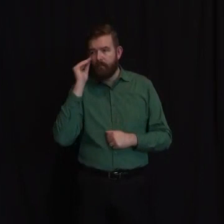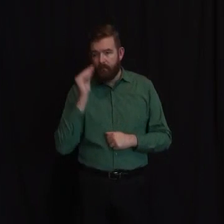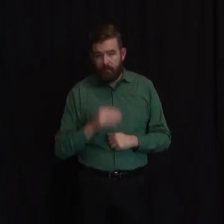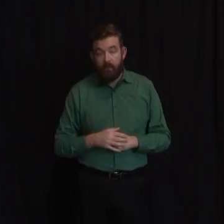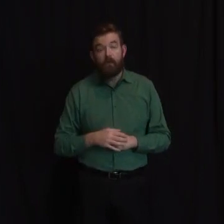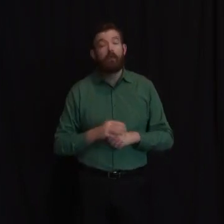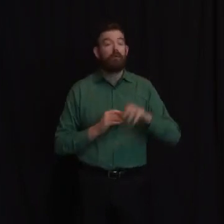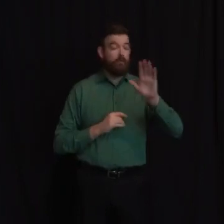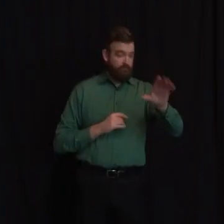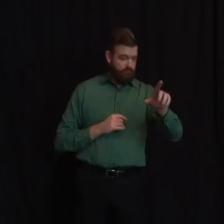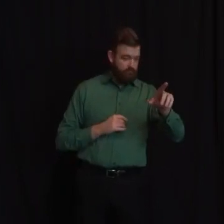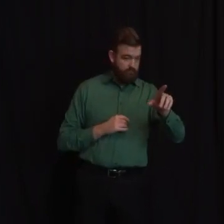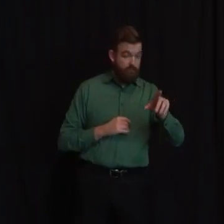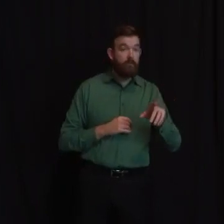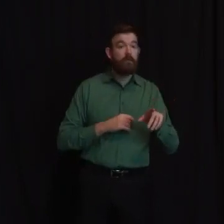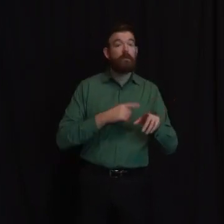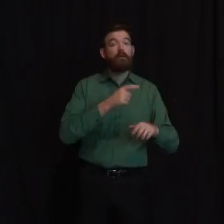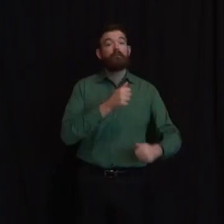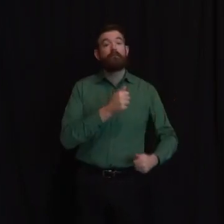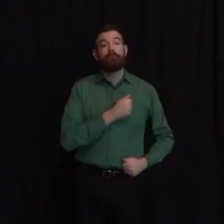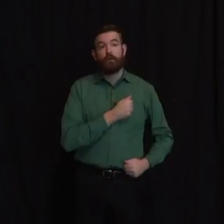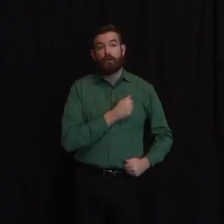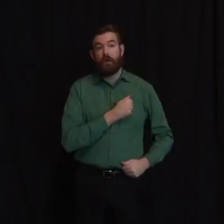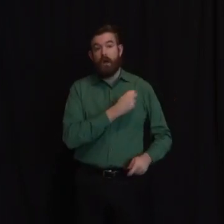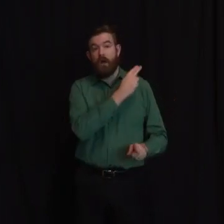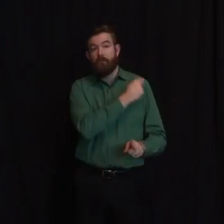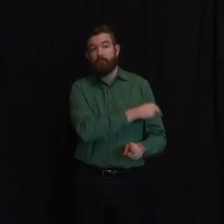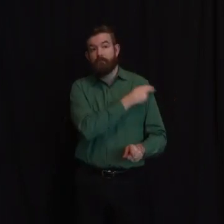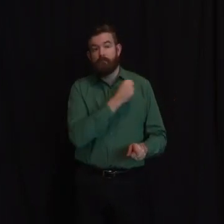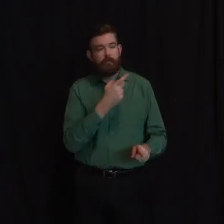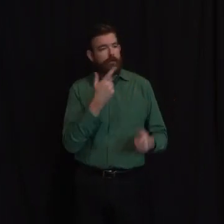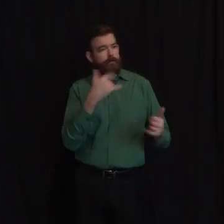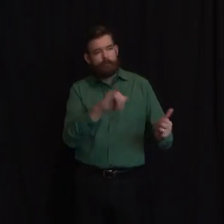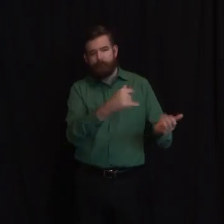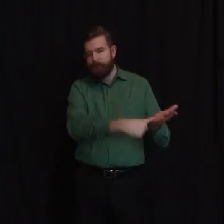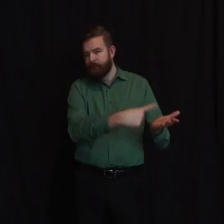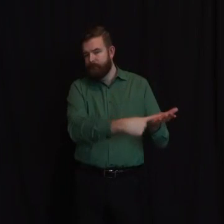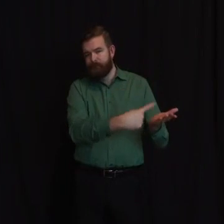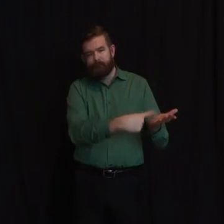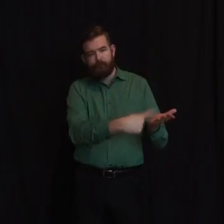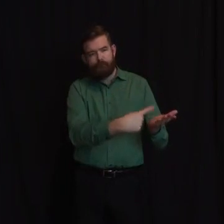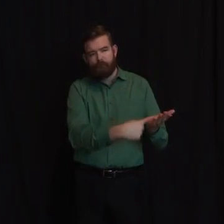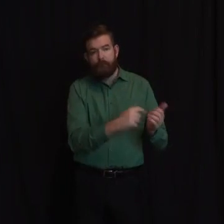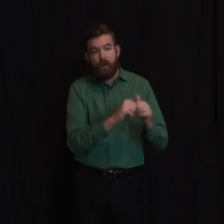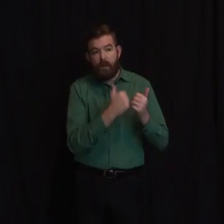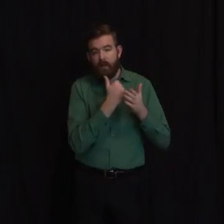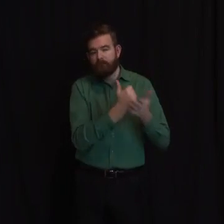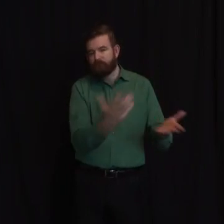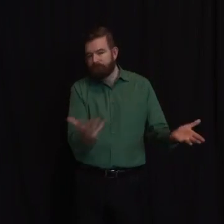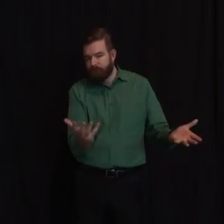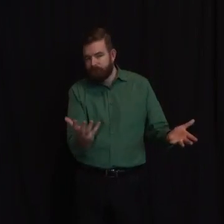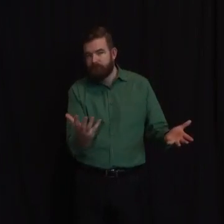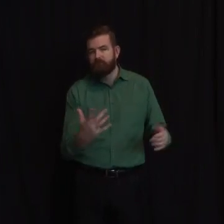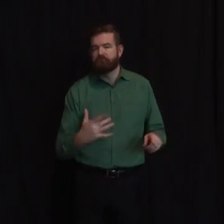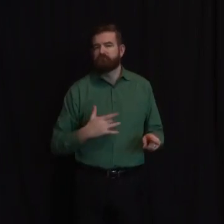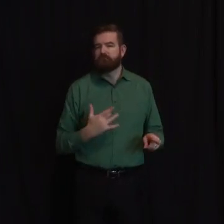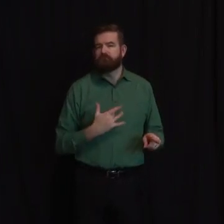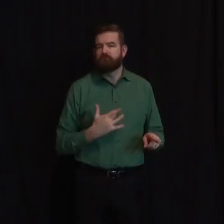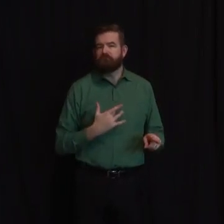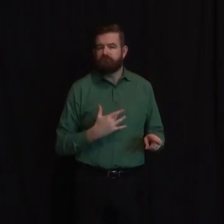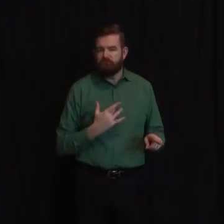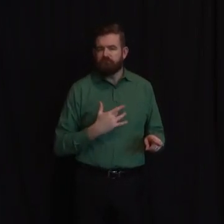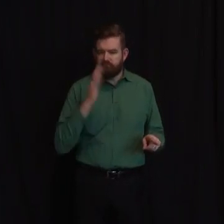it's still taking form and exactly what the help will look like, but at a minimum, there will be significant amount of help in both